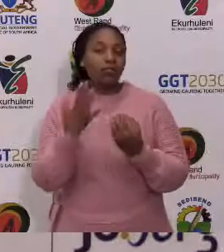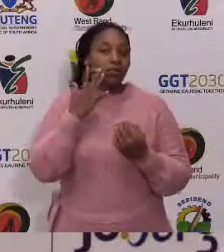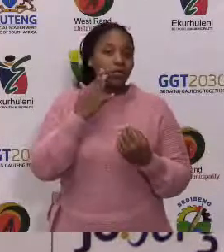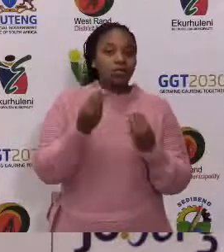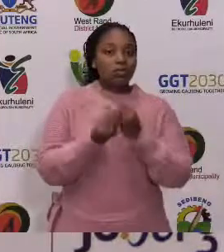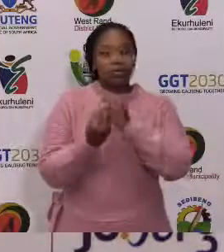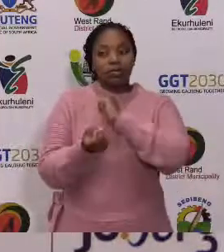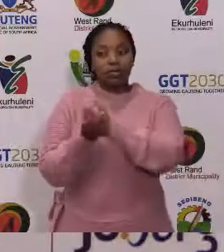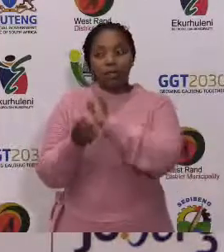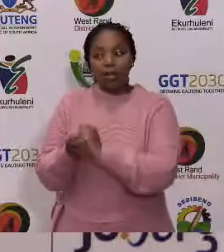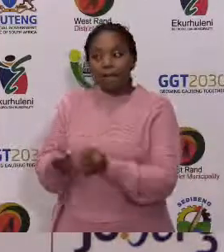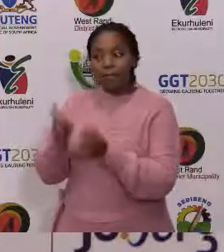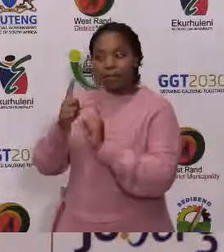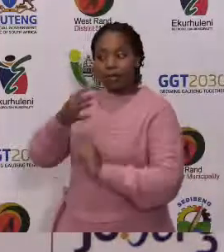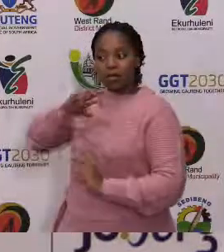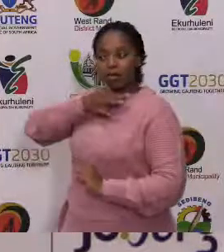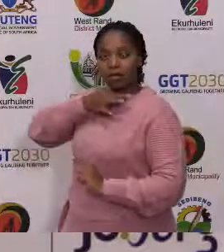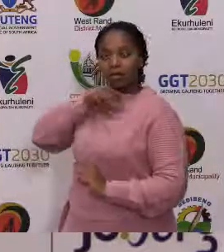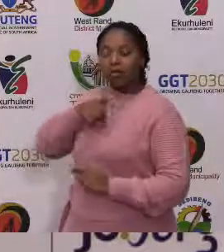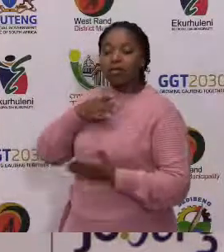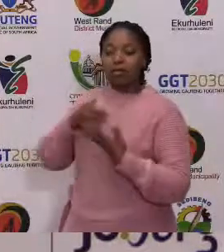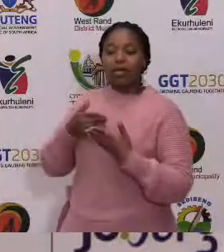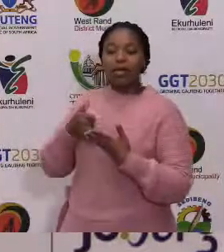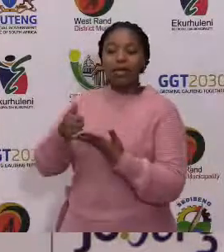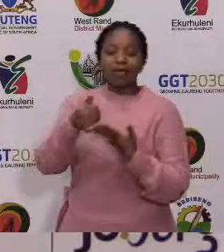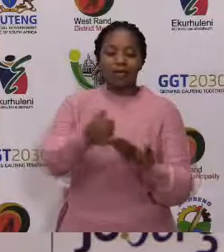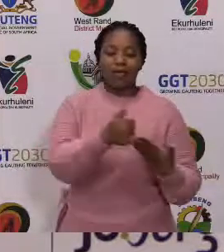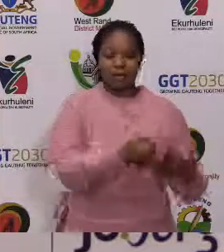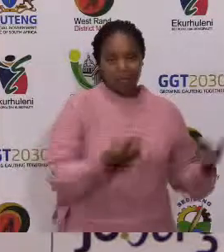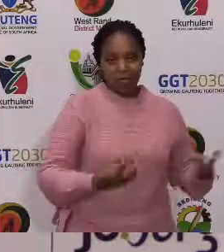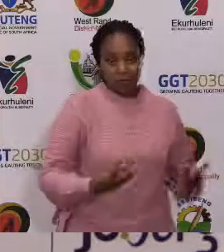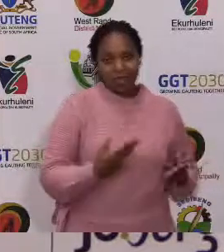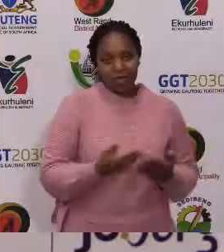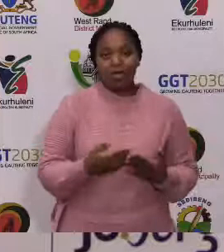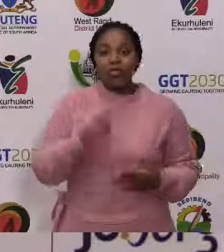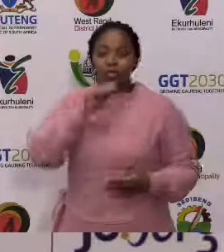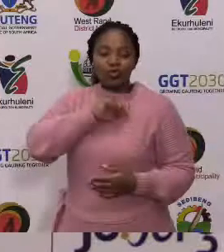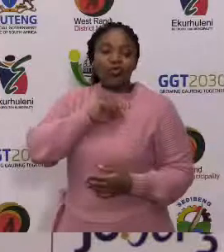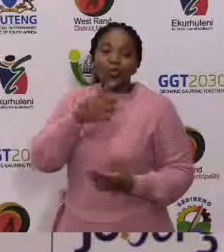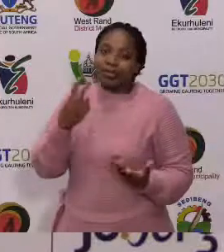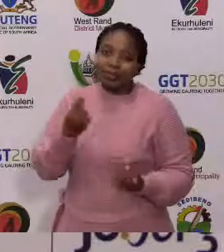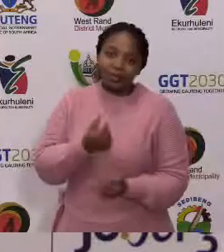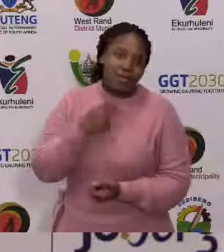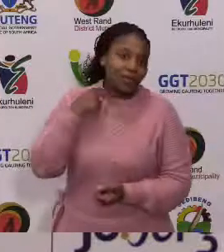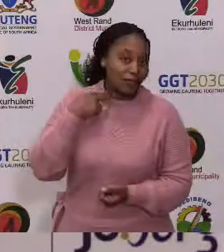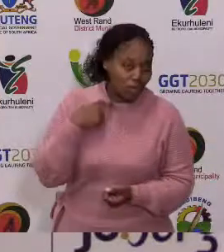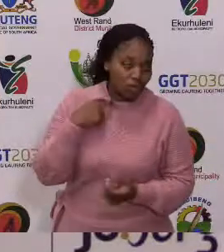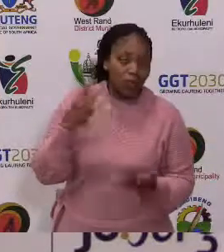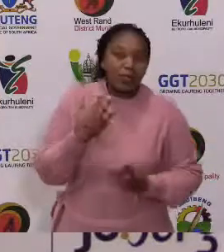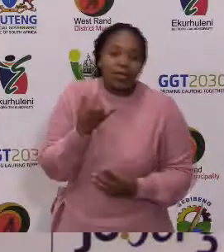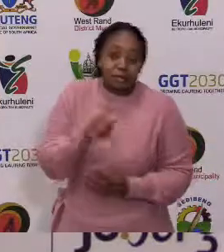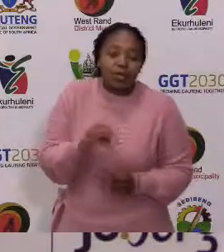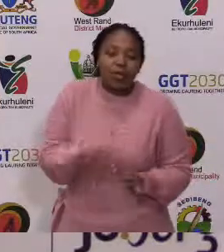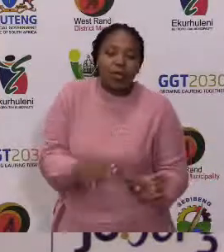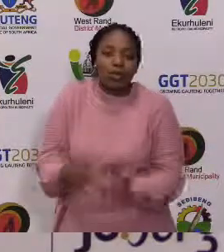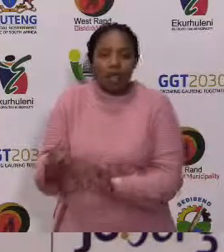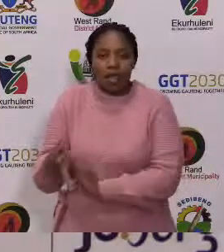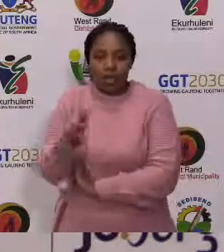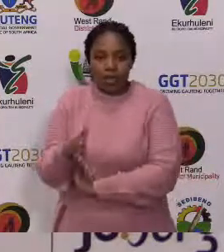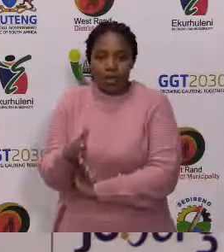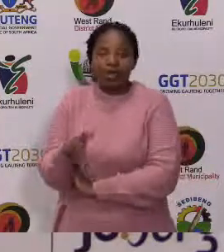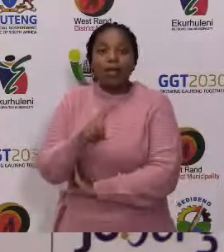disease, and we're not going to be able to minimize the number of people that will die. So people are still going to die, unfortunately. Until we get almost every